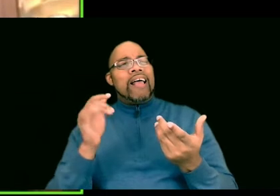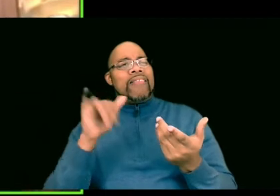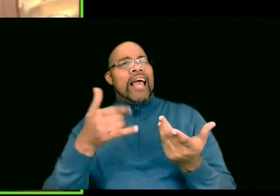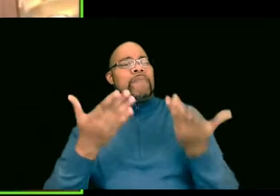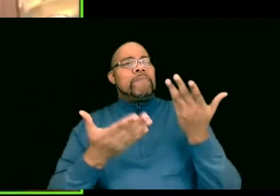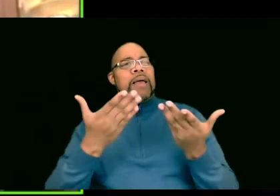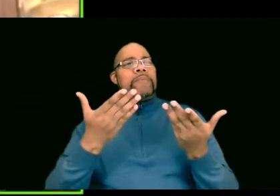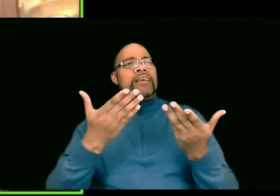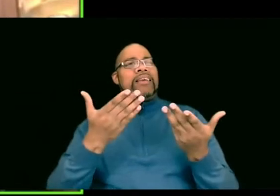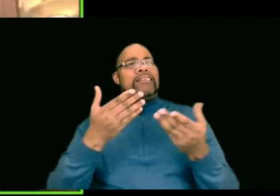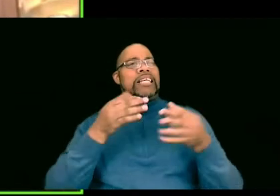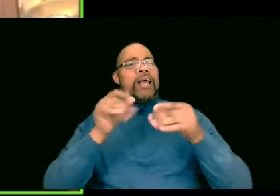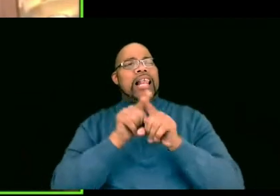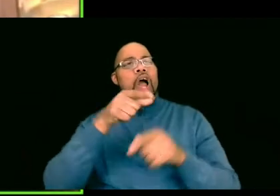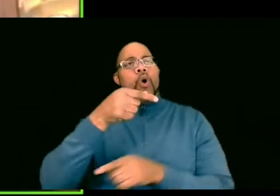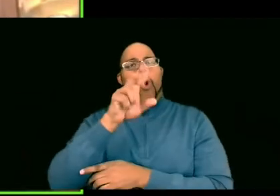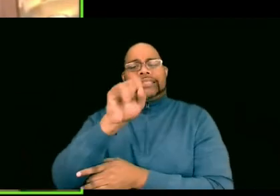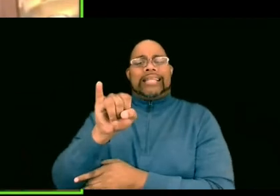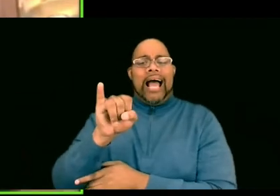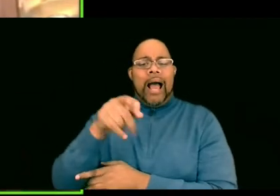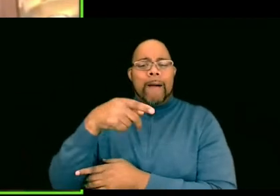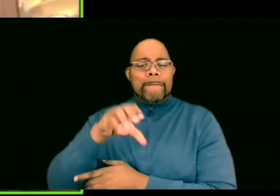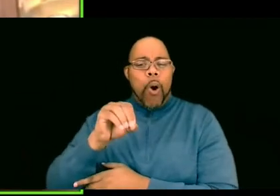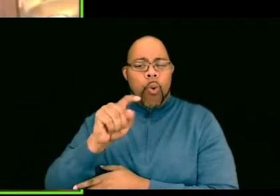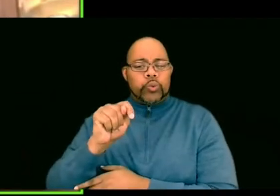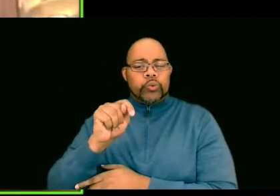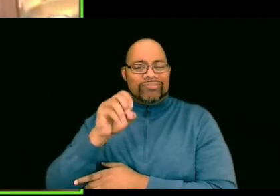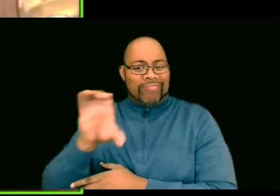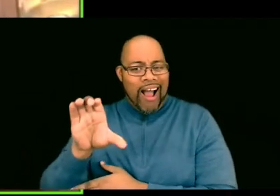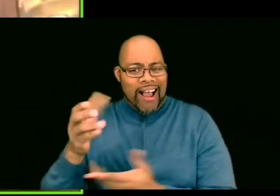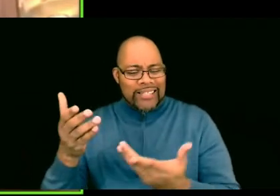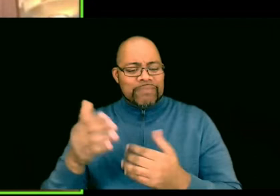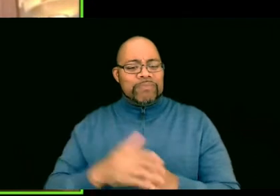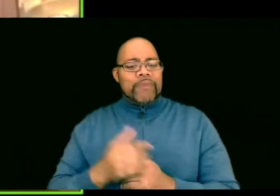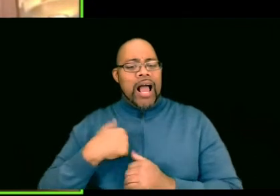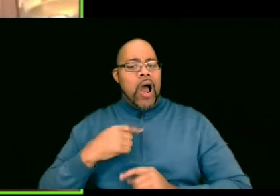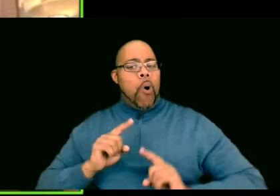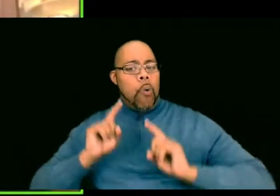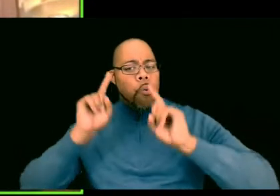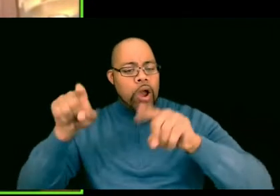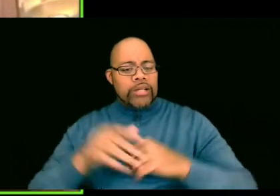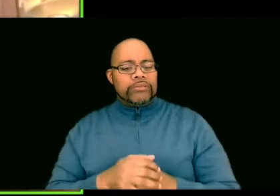describe as a quasi postdoc, where I went out to